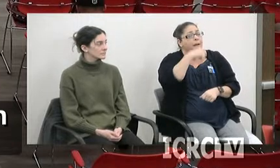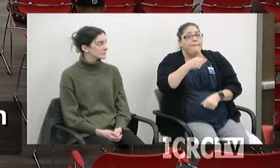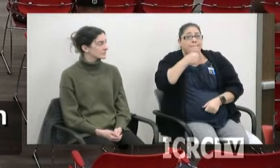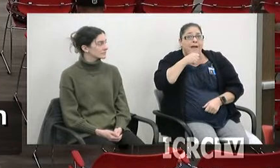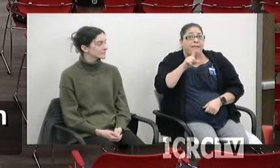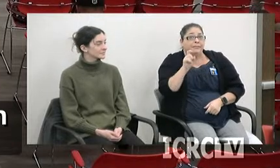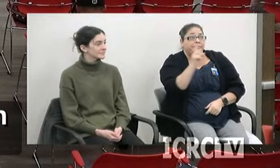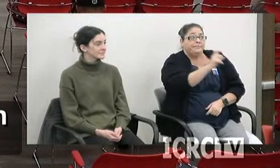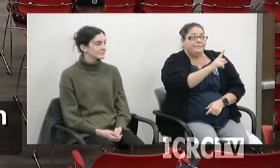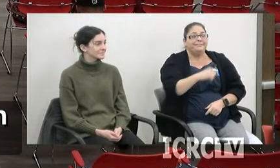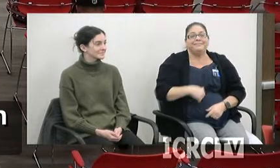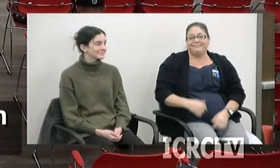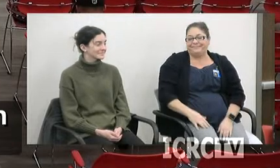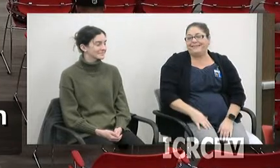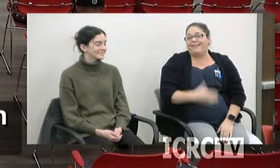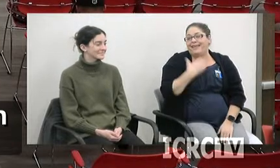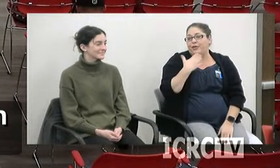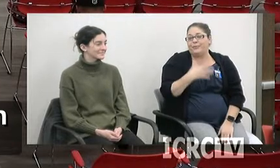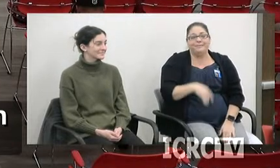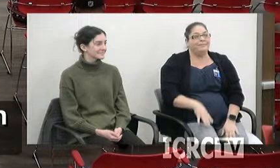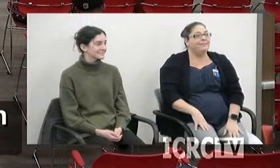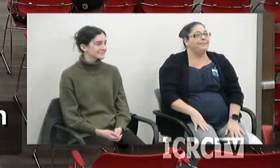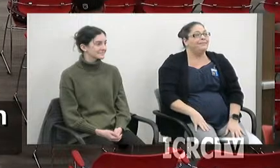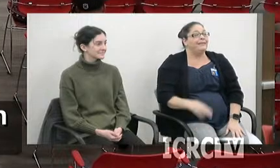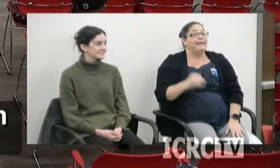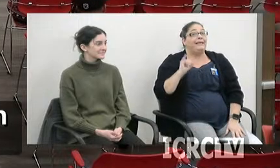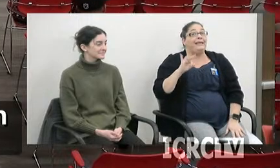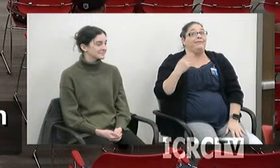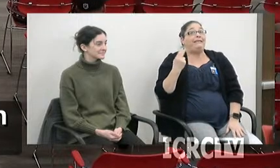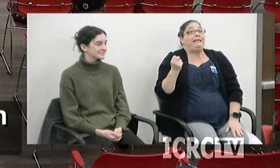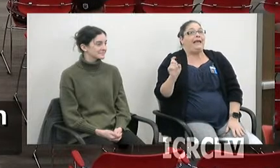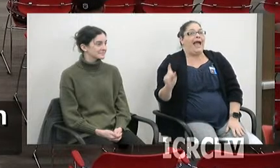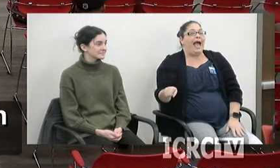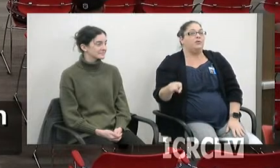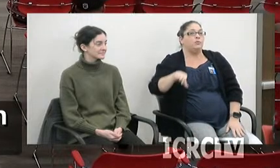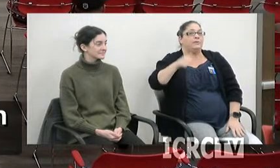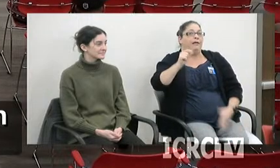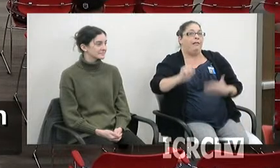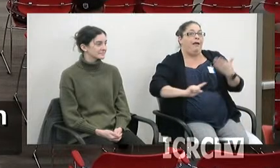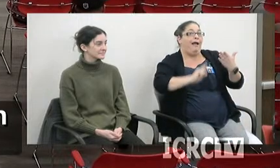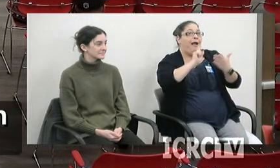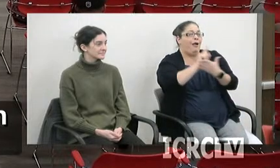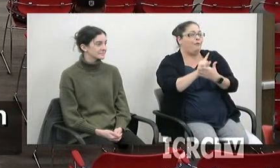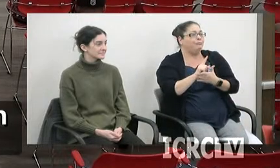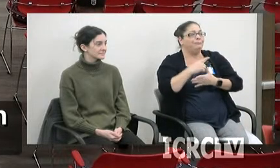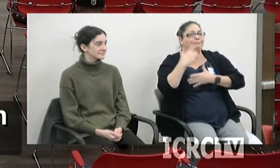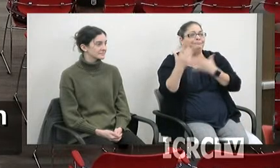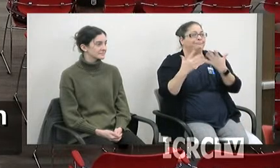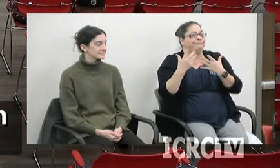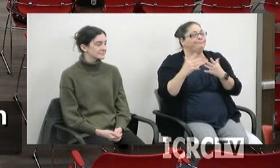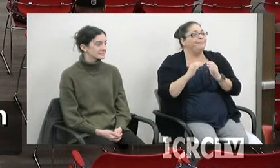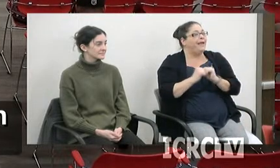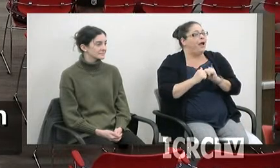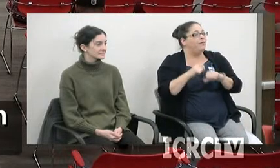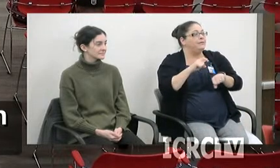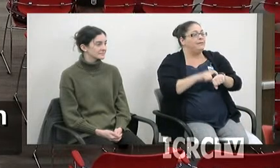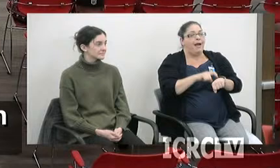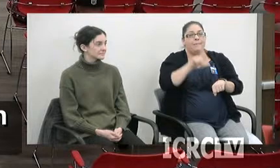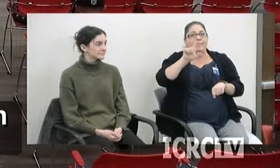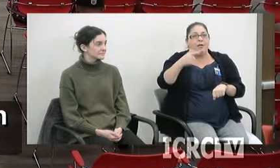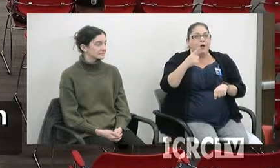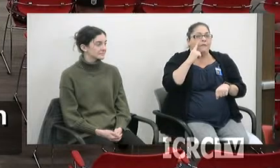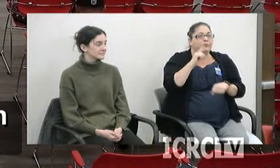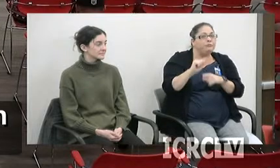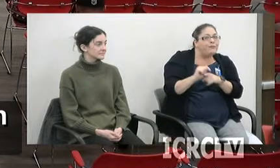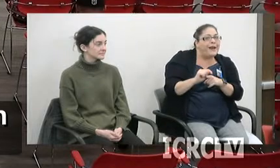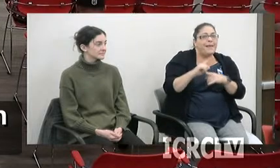microphone? Thank I you. just didn't know if we end up paying the whole 10 hours, or if they have to submit time logs for